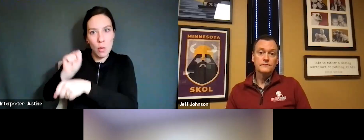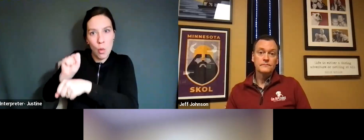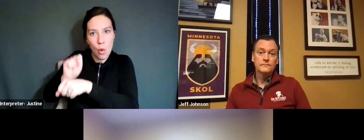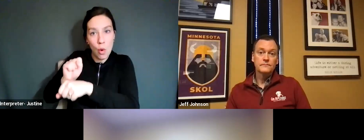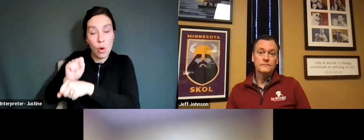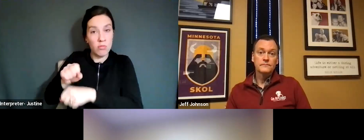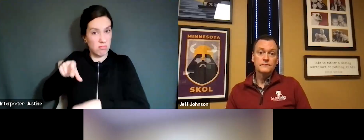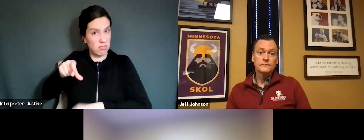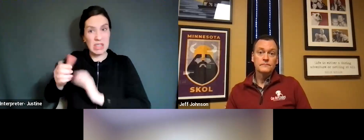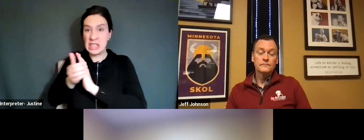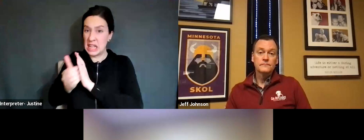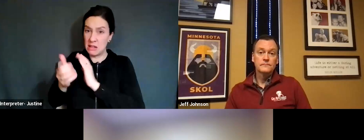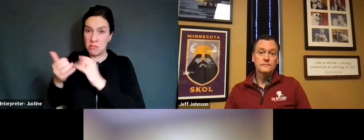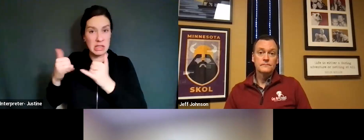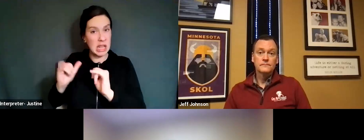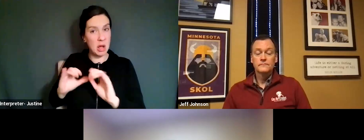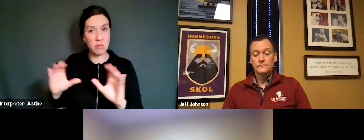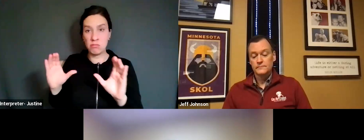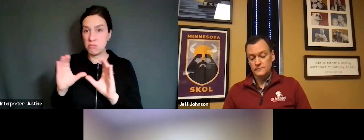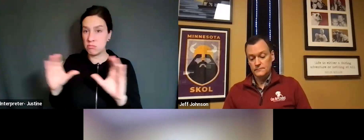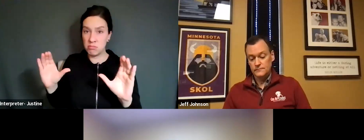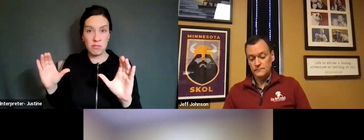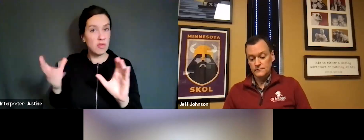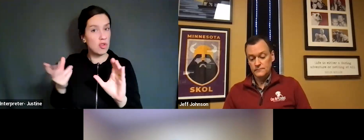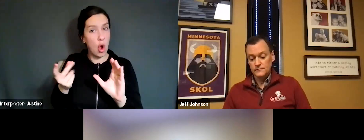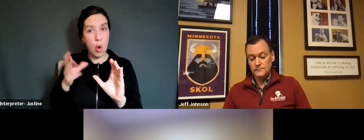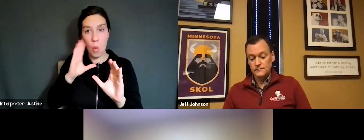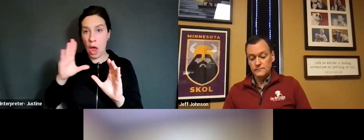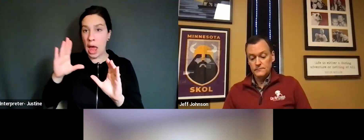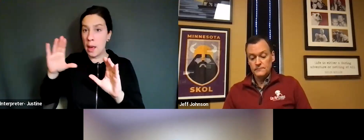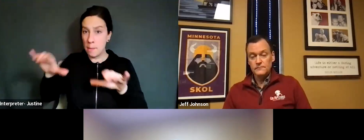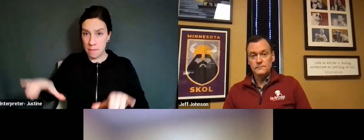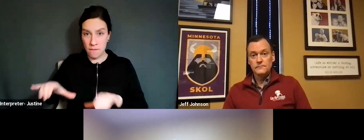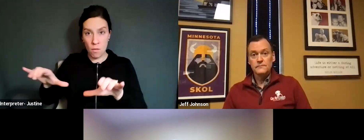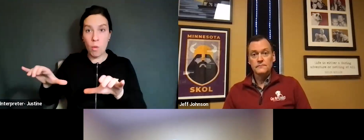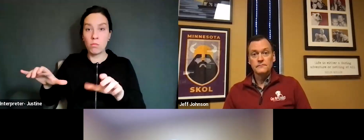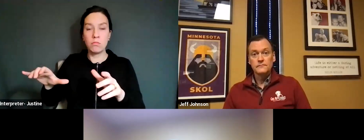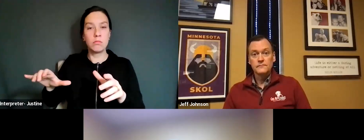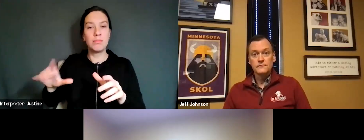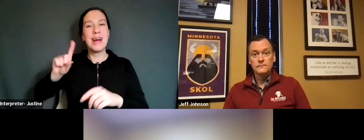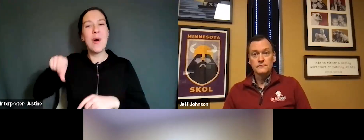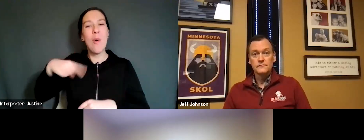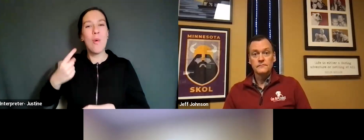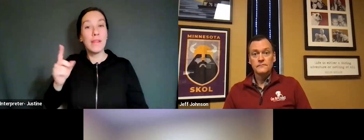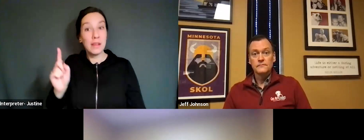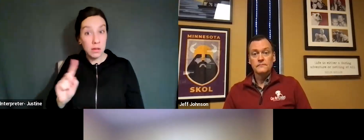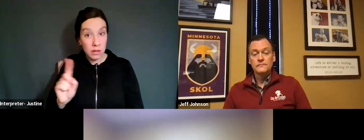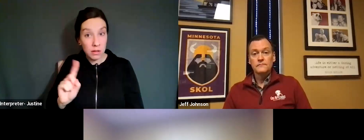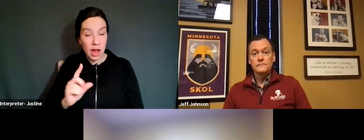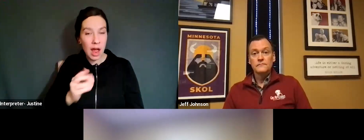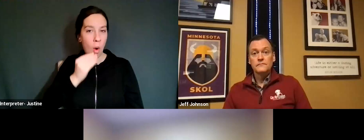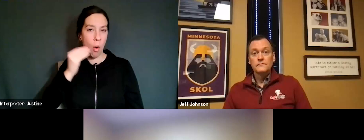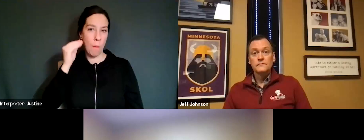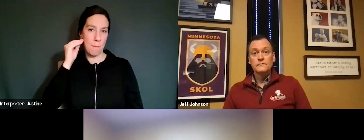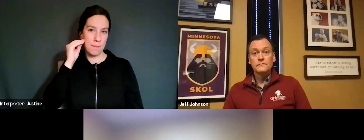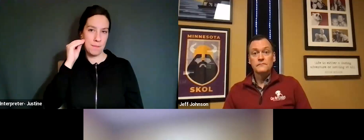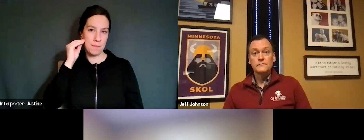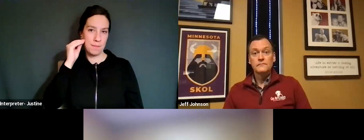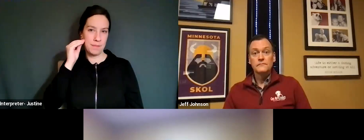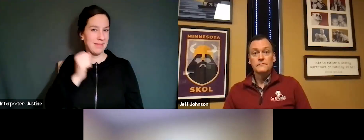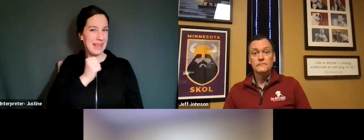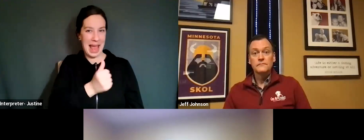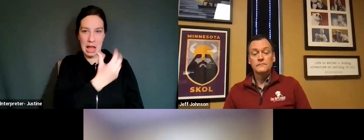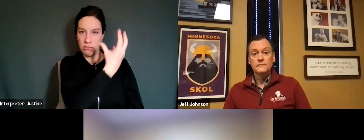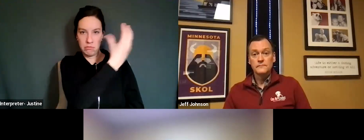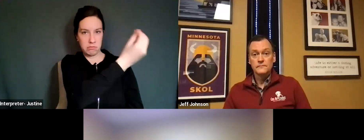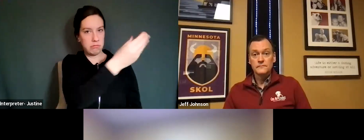certified dogs perform, but they will be expected to only perform those at home. So these dogs are different from